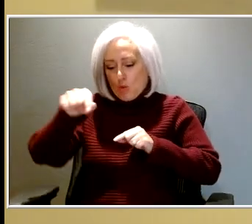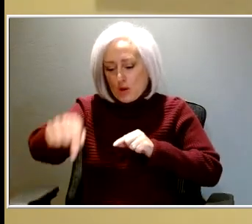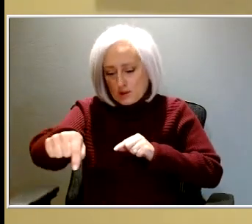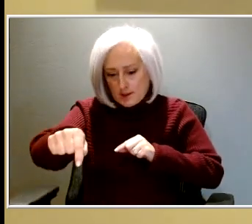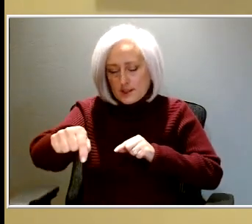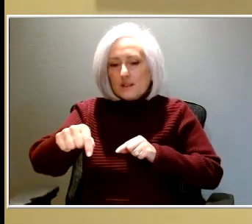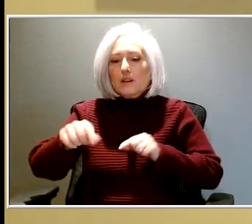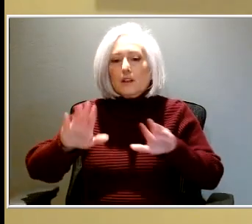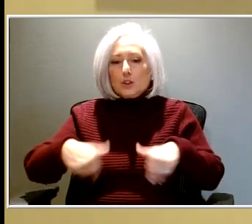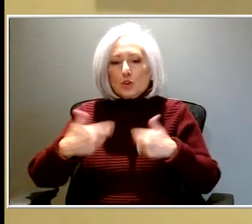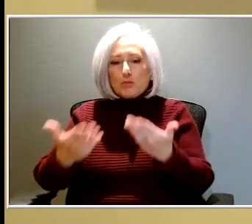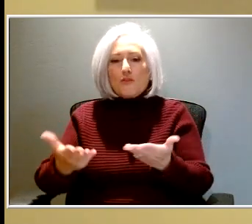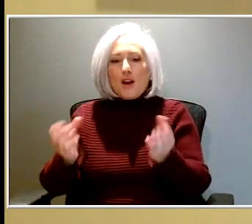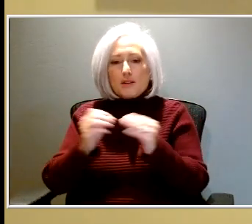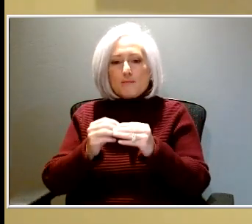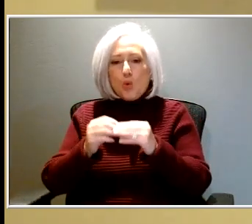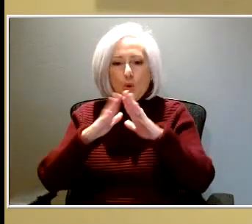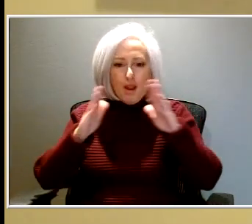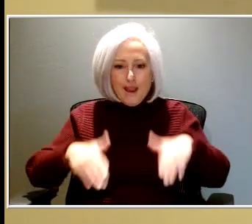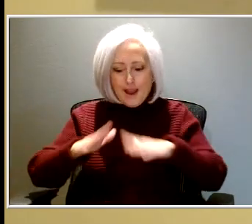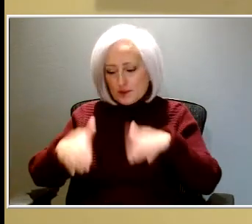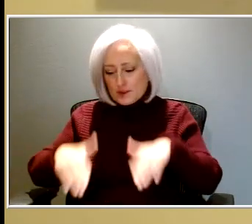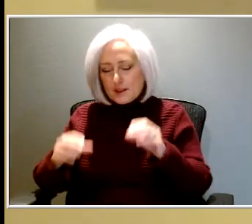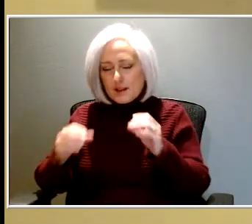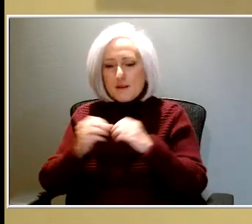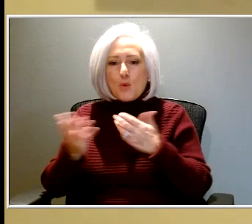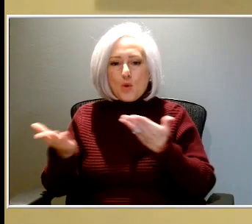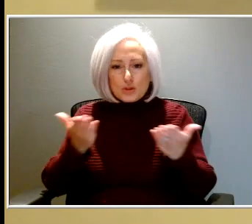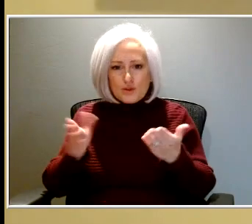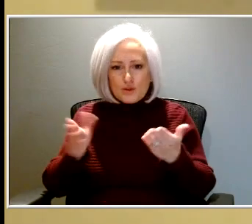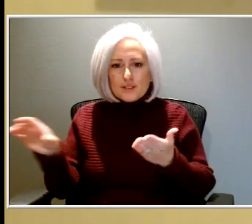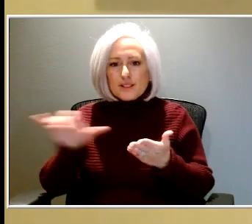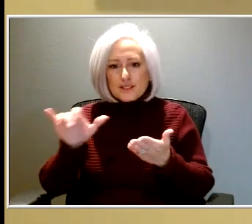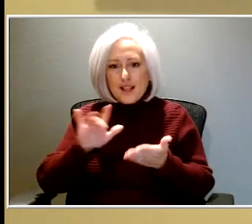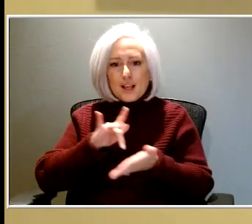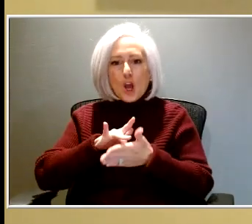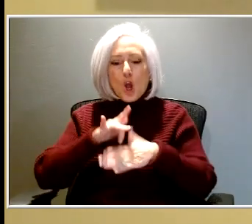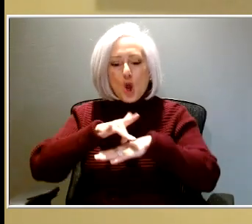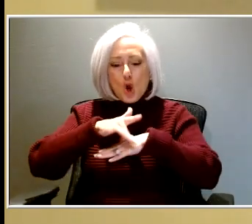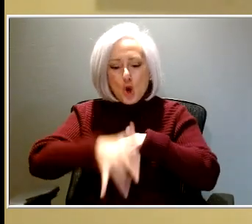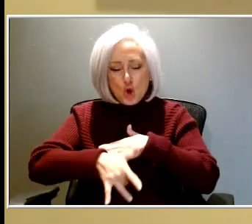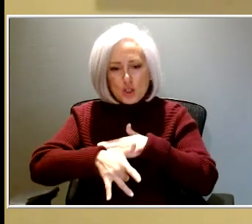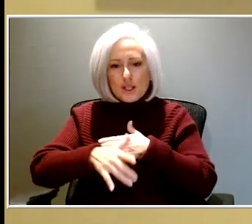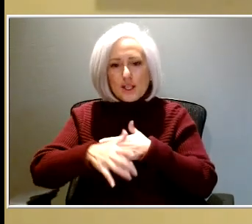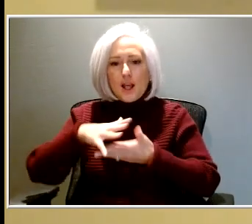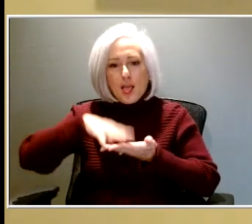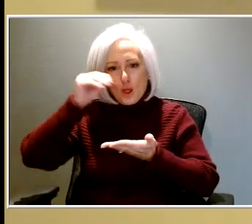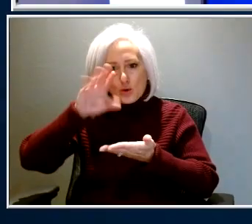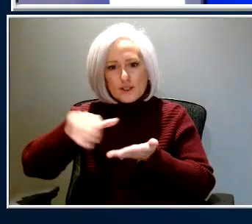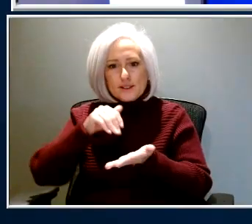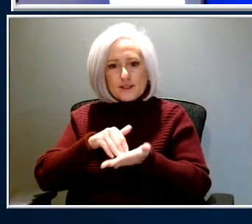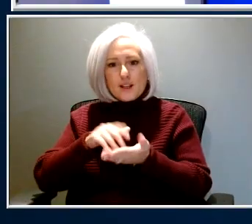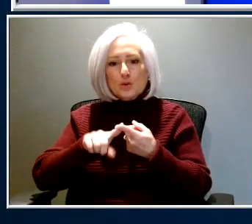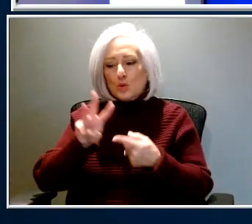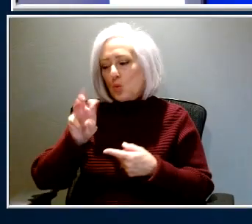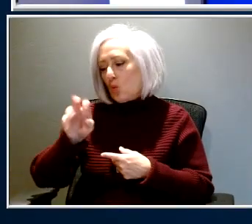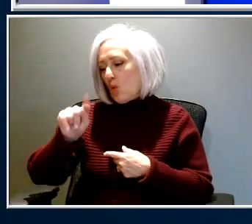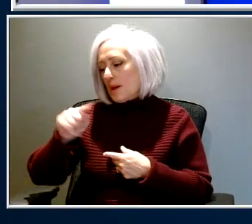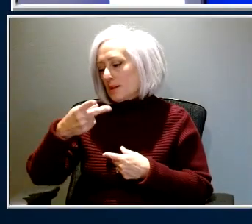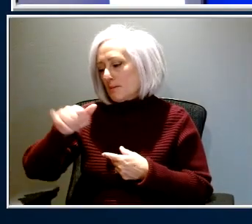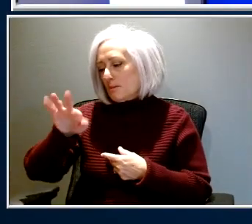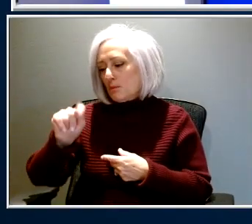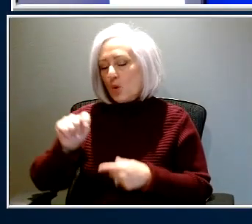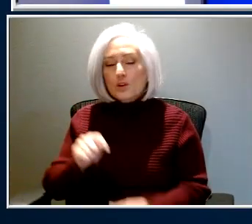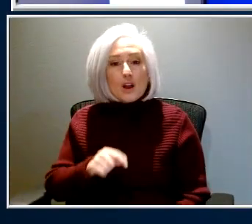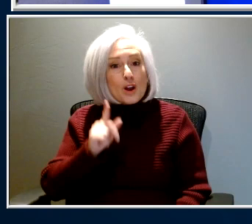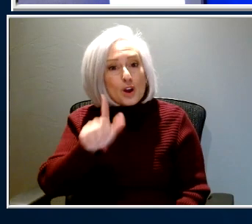more housing and more services, including an early learning center, to the Westport community as well. Well, you and your entire team have your